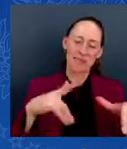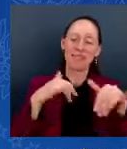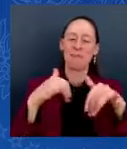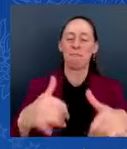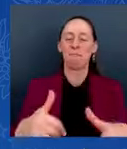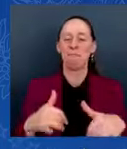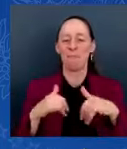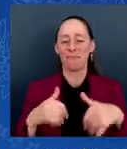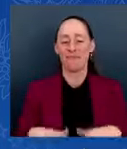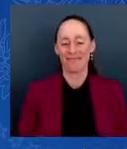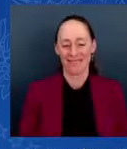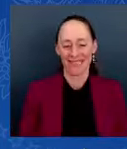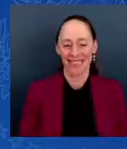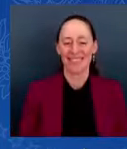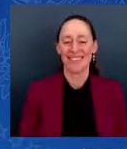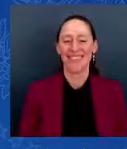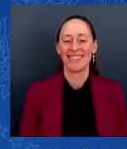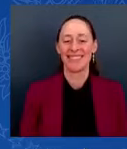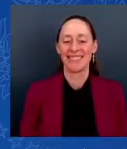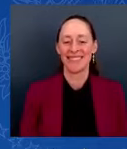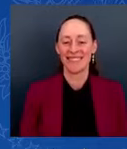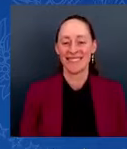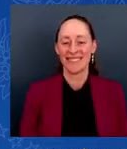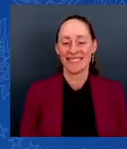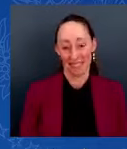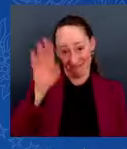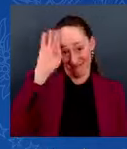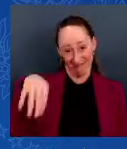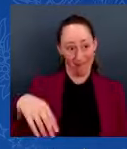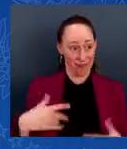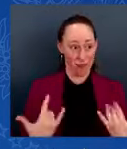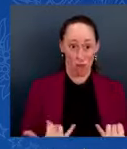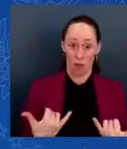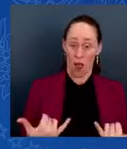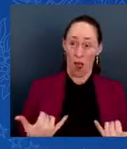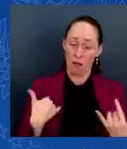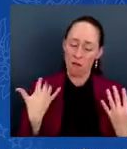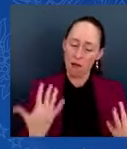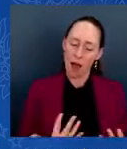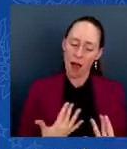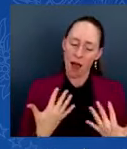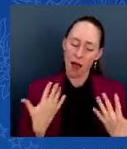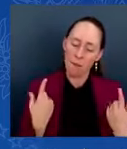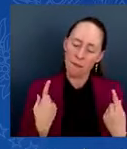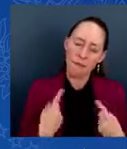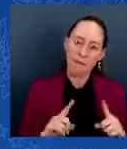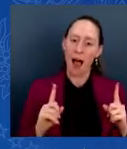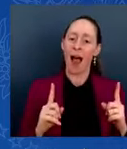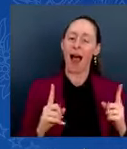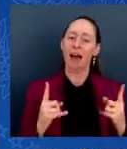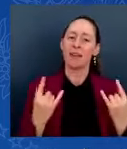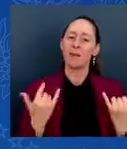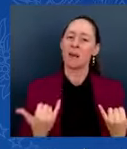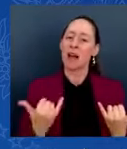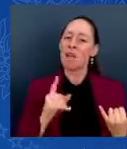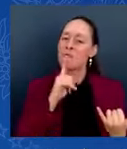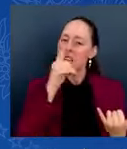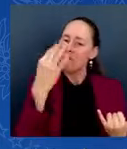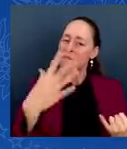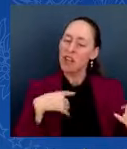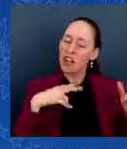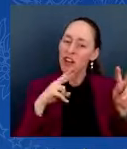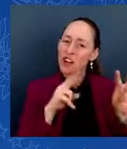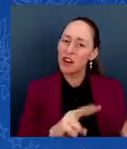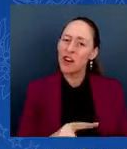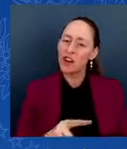I've been waiting for this moment for a long, long time. First time I sponsored a bill to